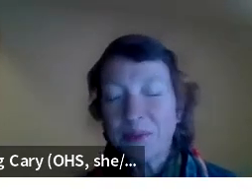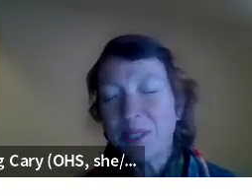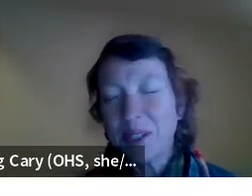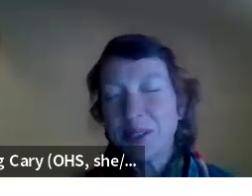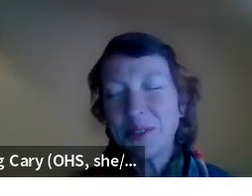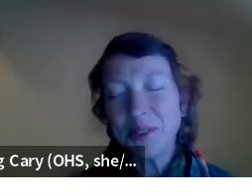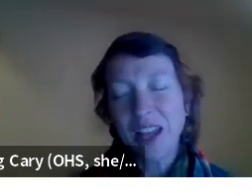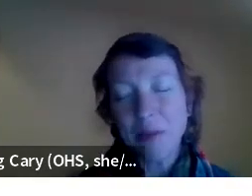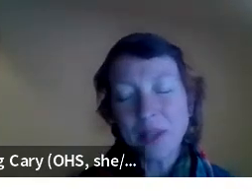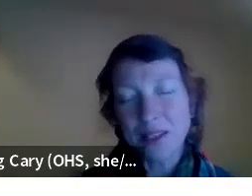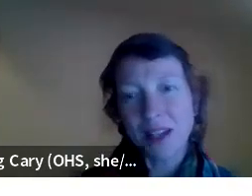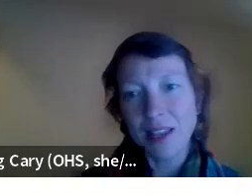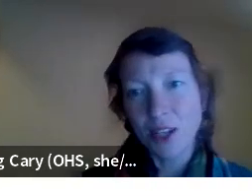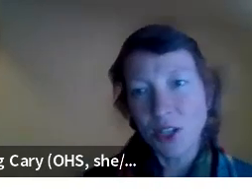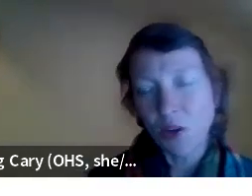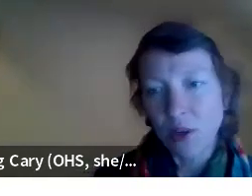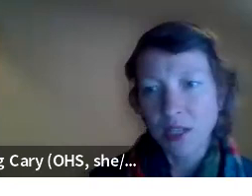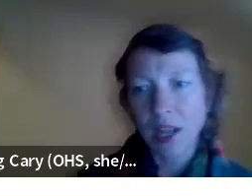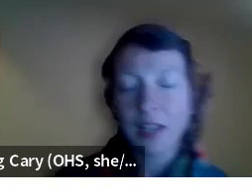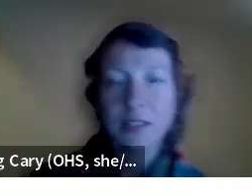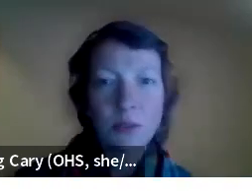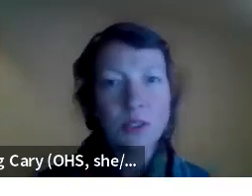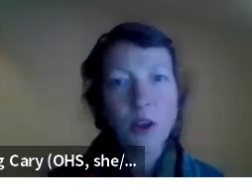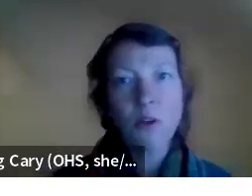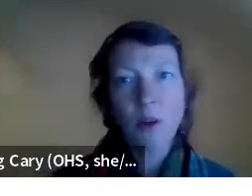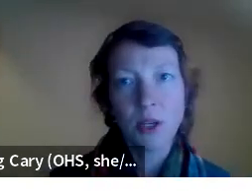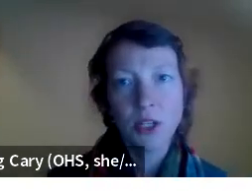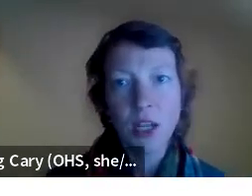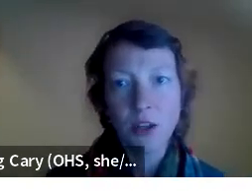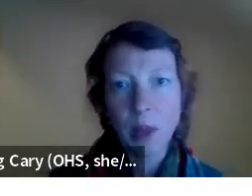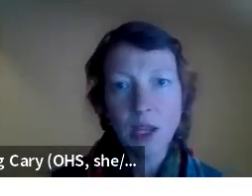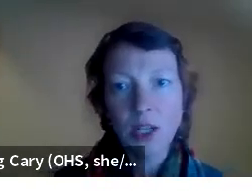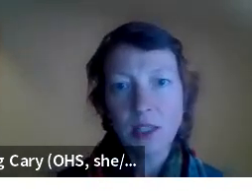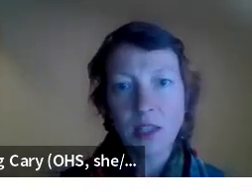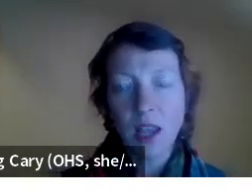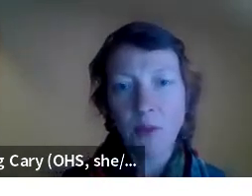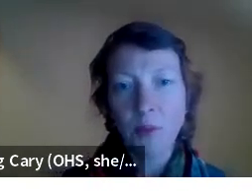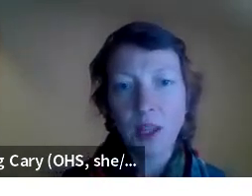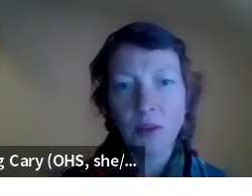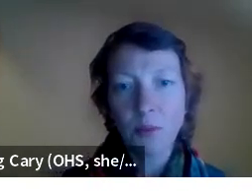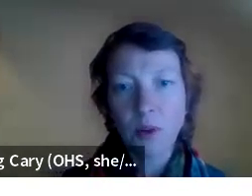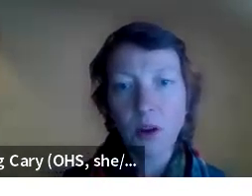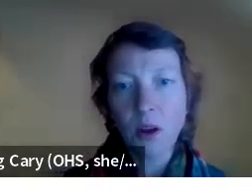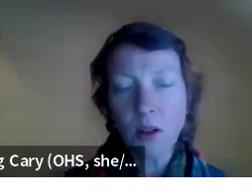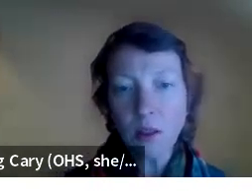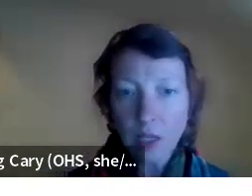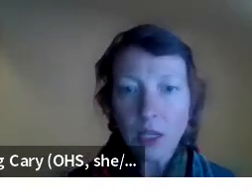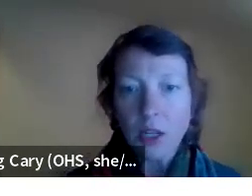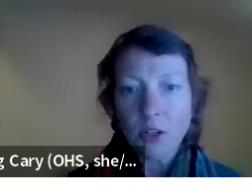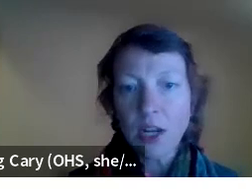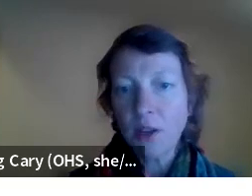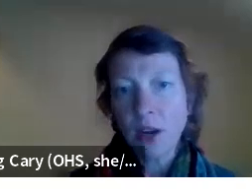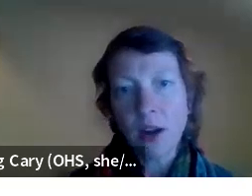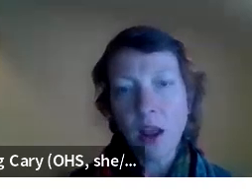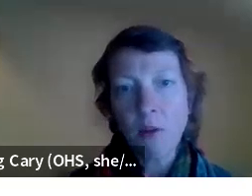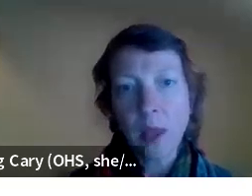So, to the updates in isolation and quarantine guidance, we so appreciate your patience. We were all